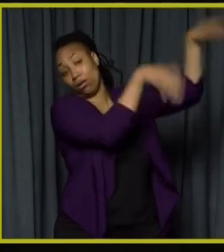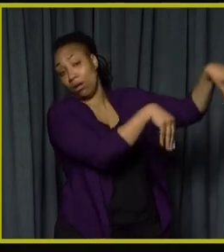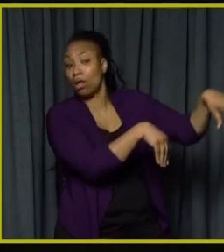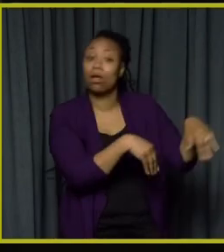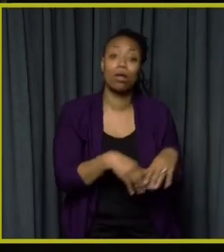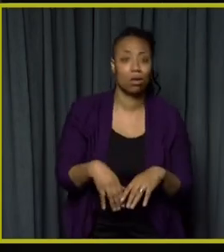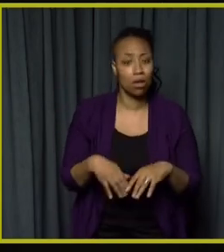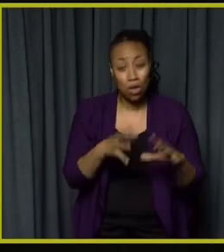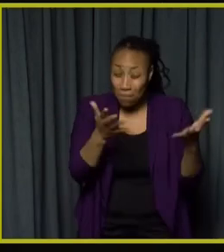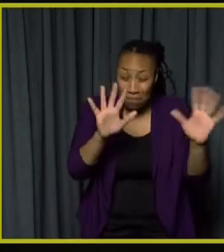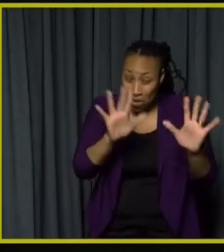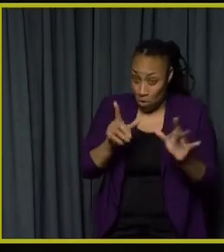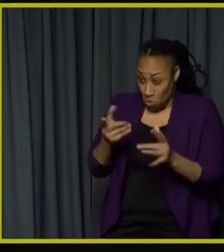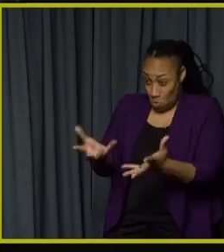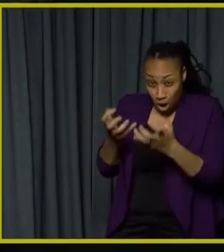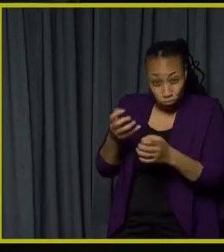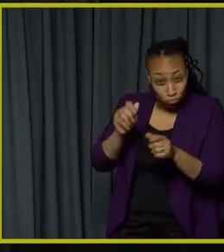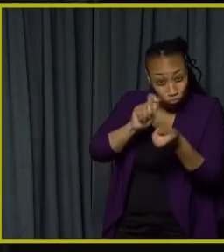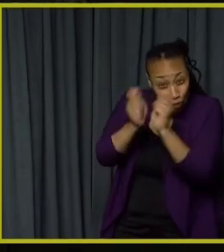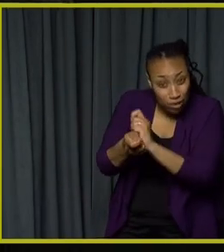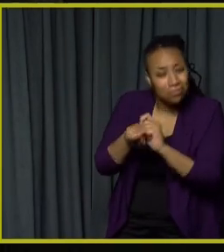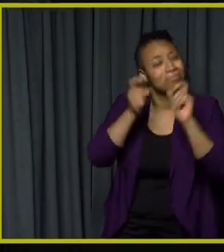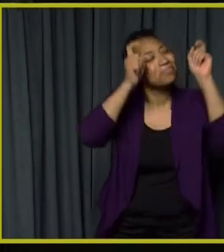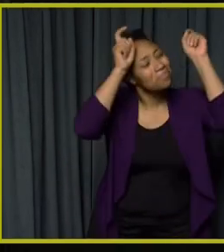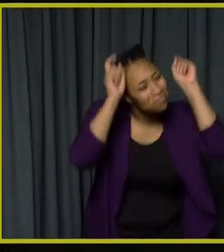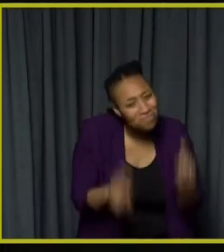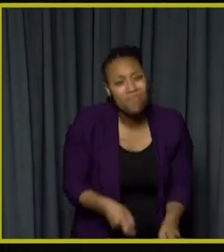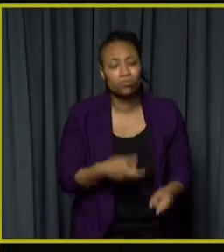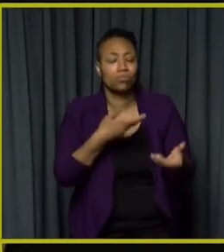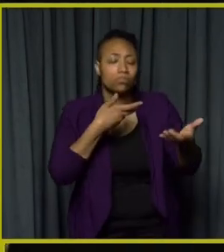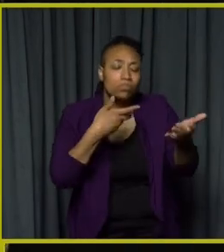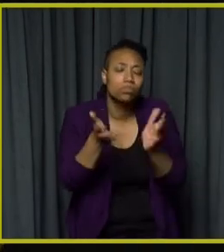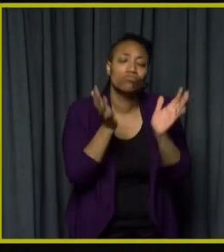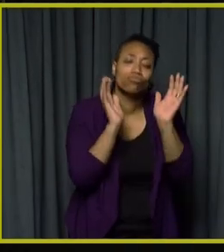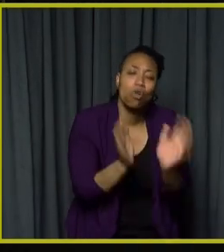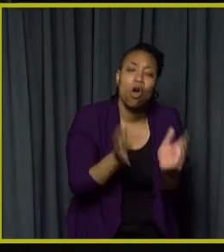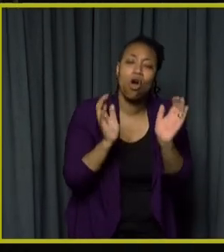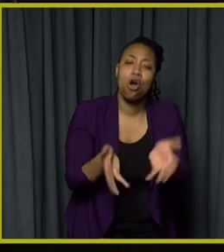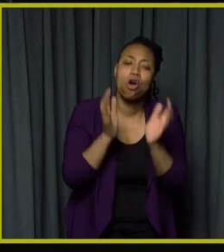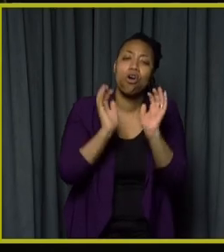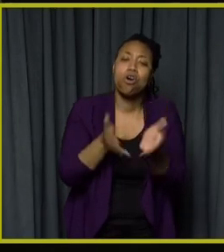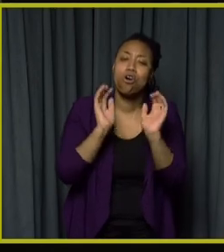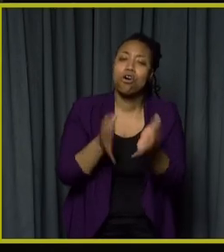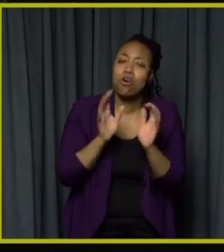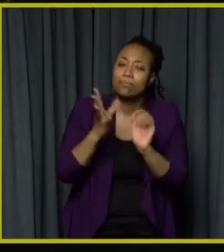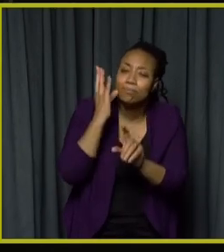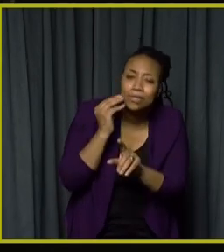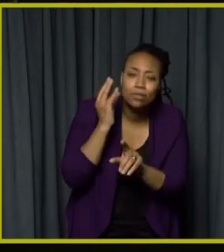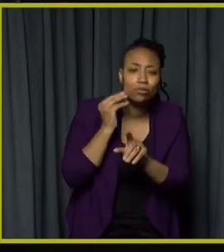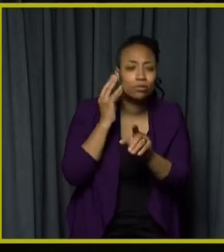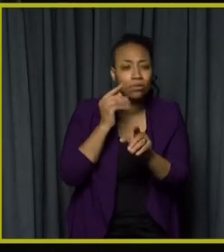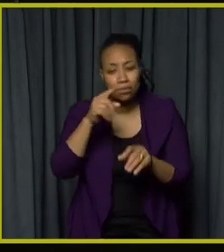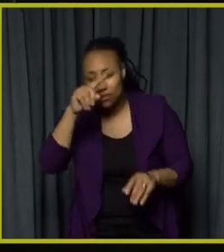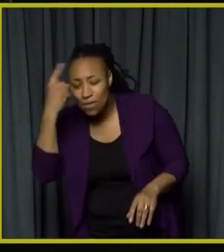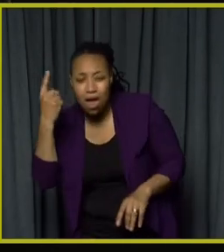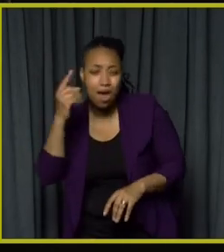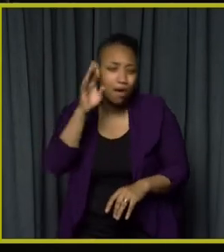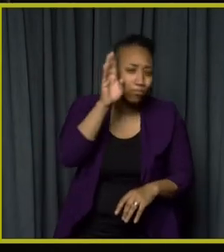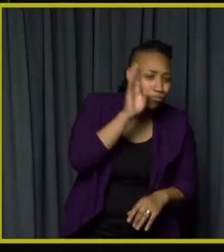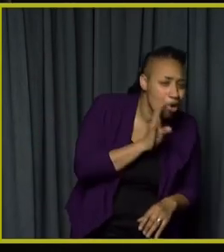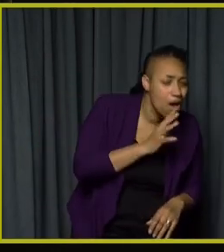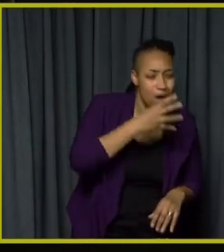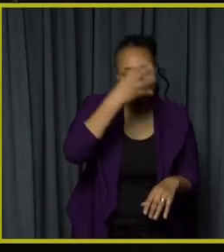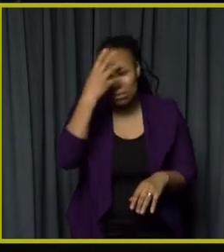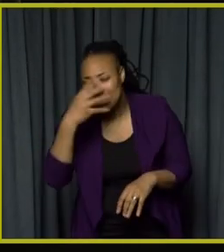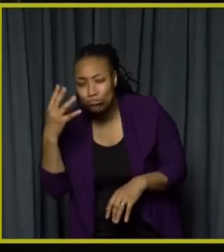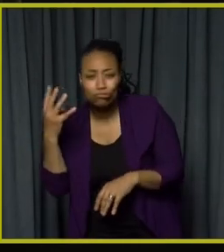talking to poor and low-wealth people and stop lying on poor and low-wealth people, white and black. Most poor and low-wealth people did not vote for the